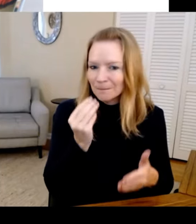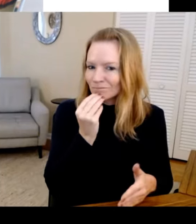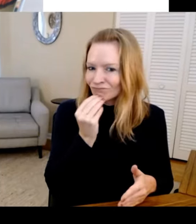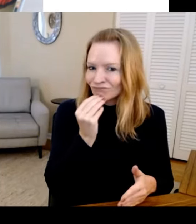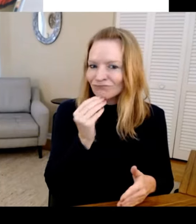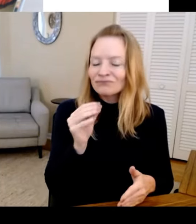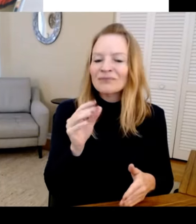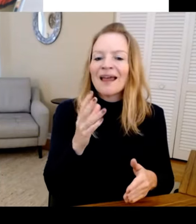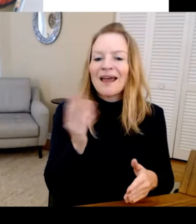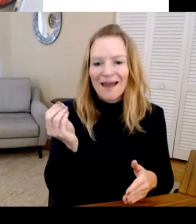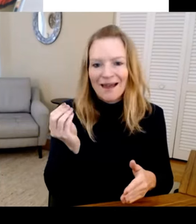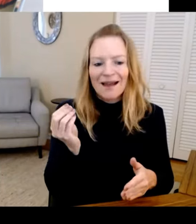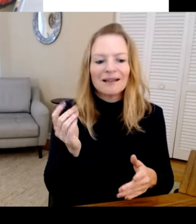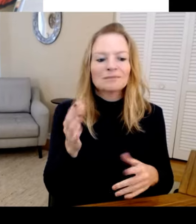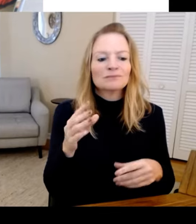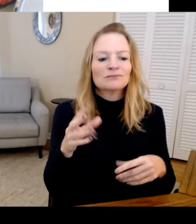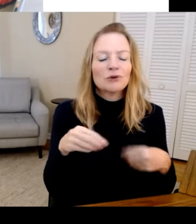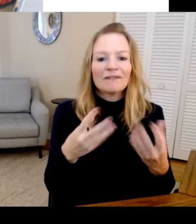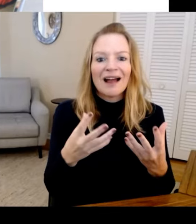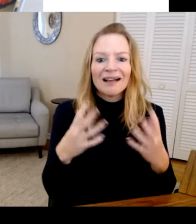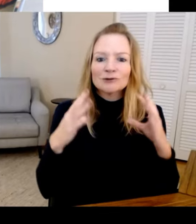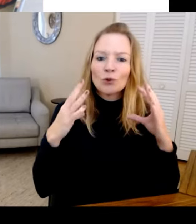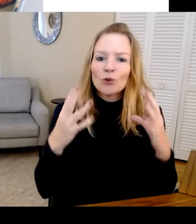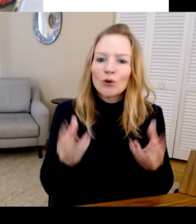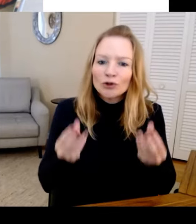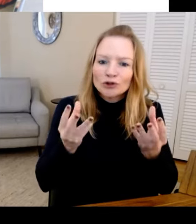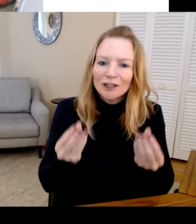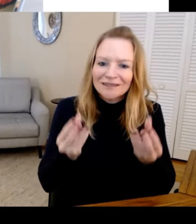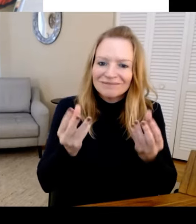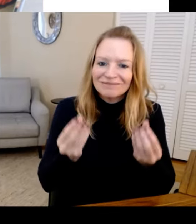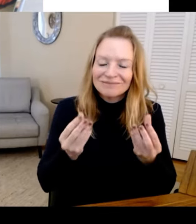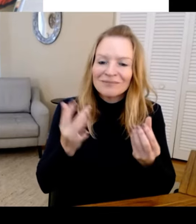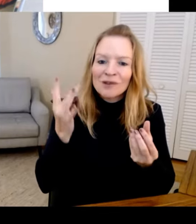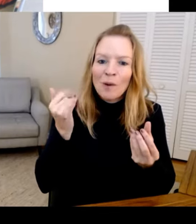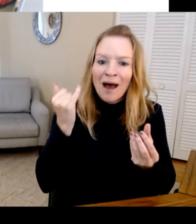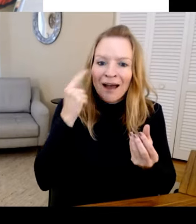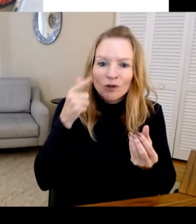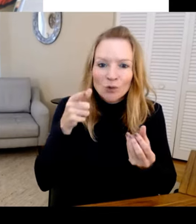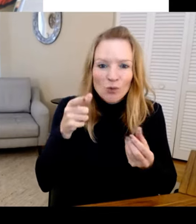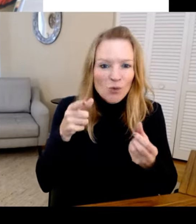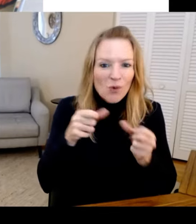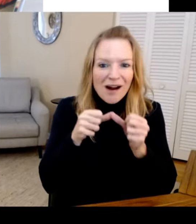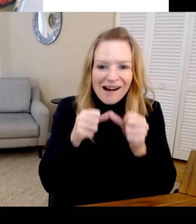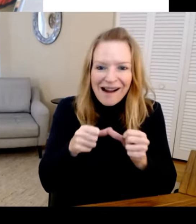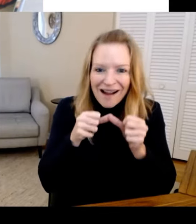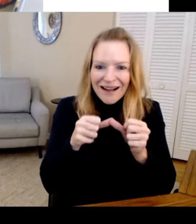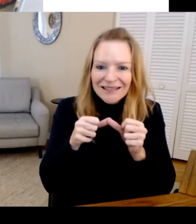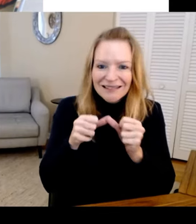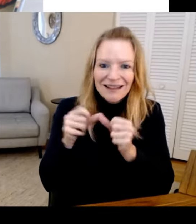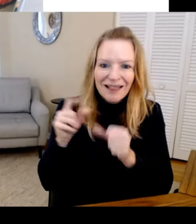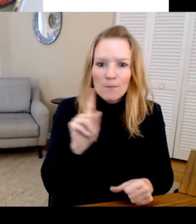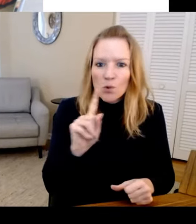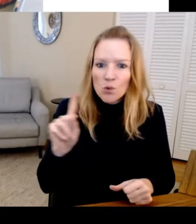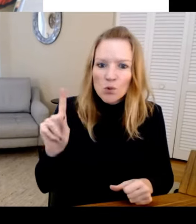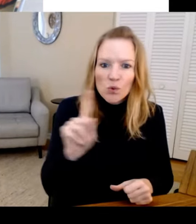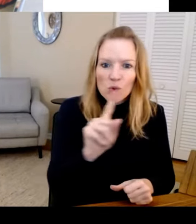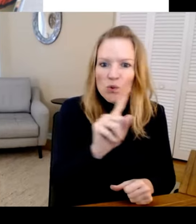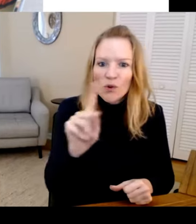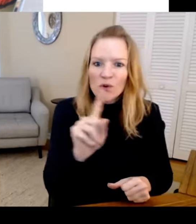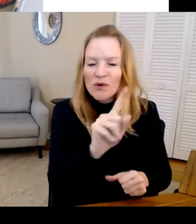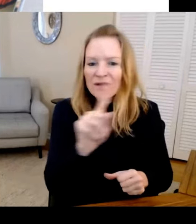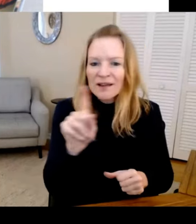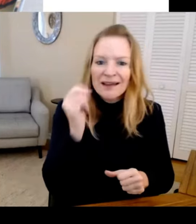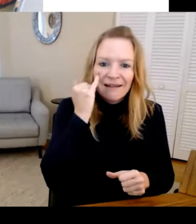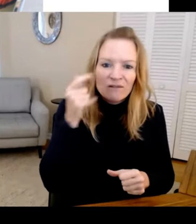CSFs. It is kind of somewhat like a food, but it provides cushioning for the brain, because you're